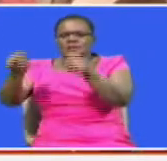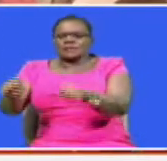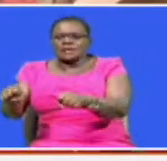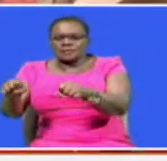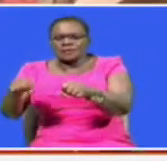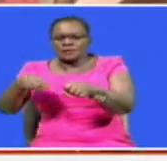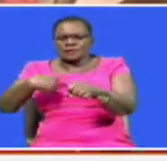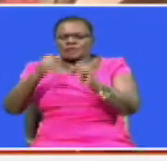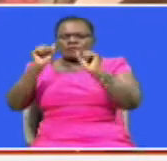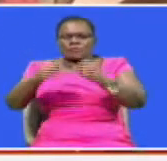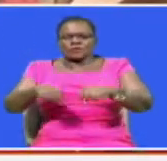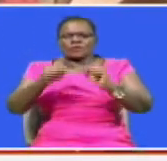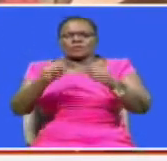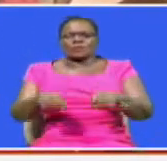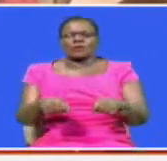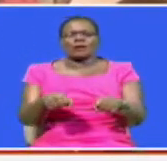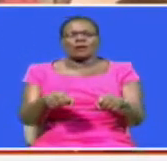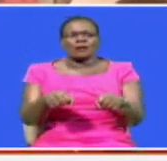be able to